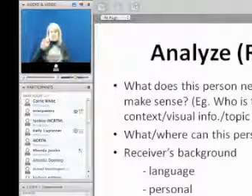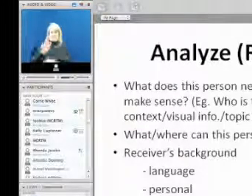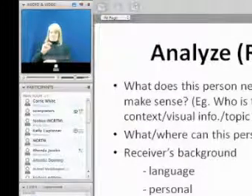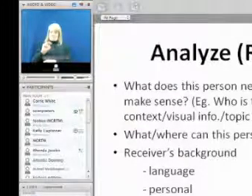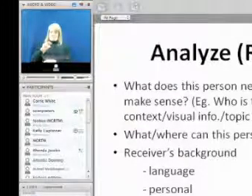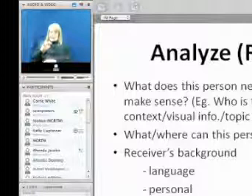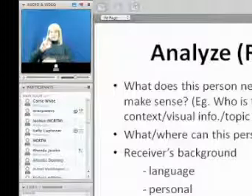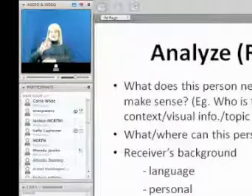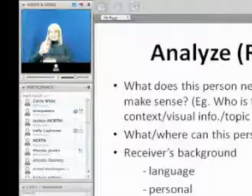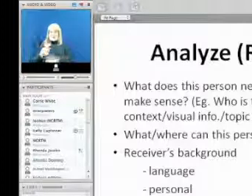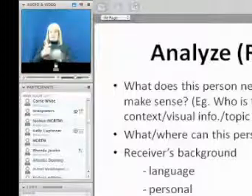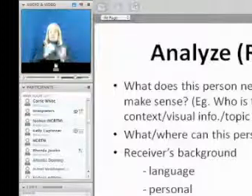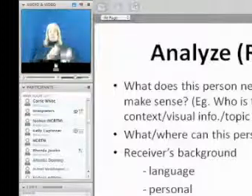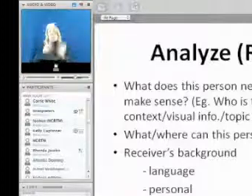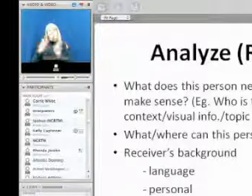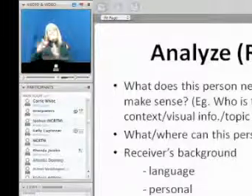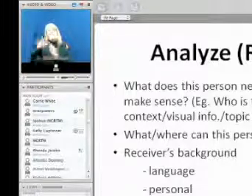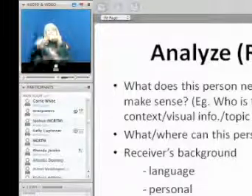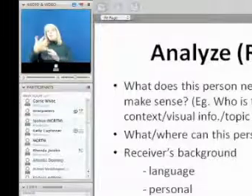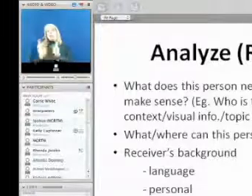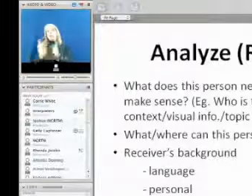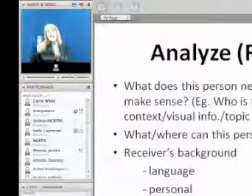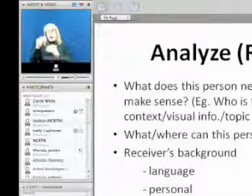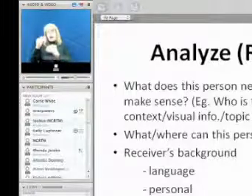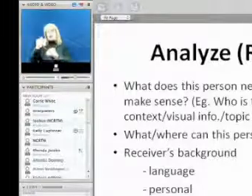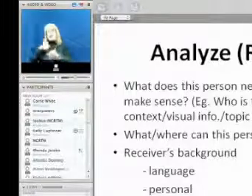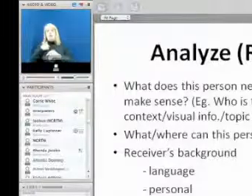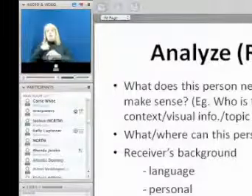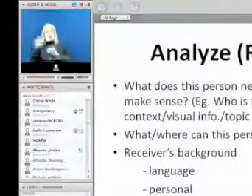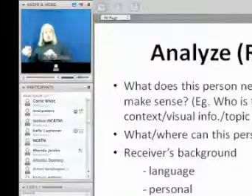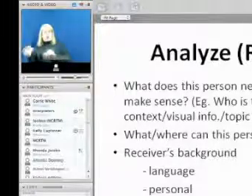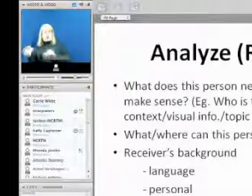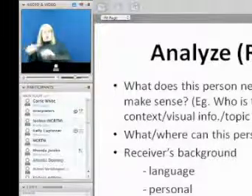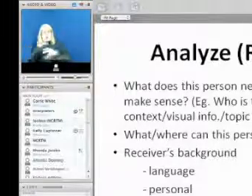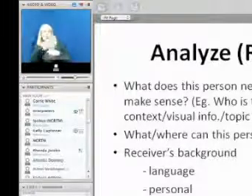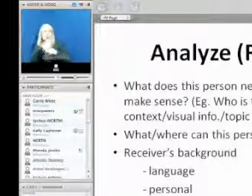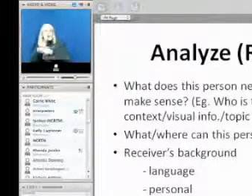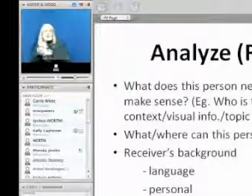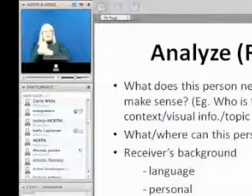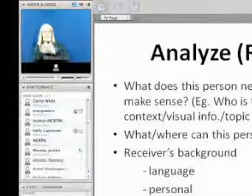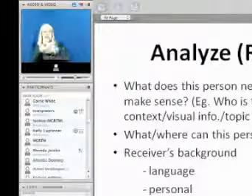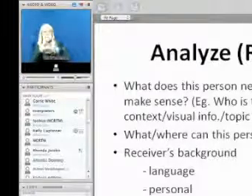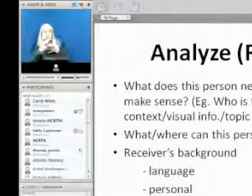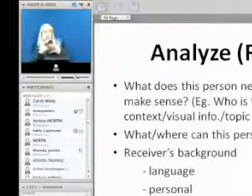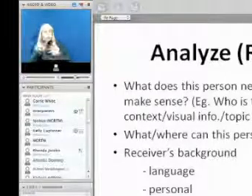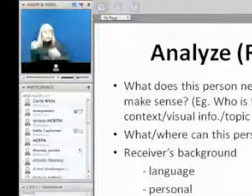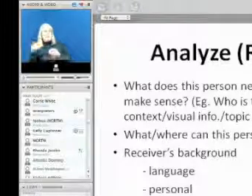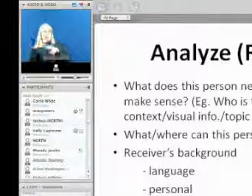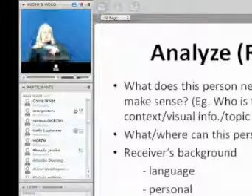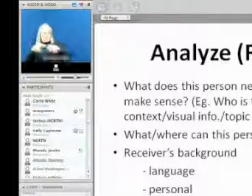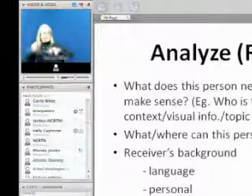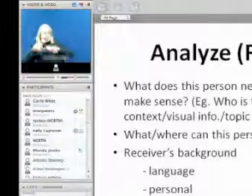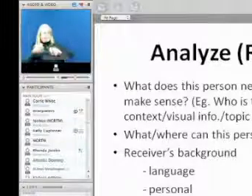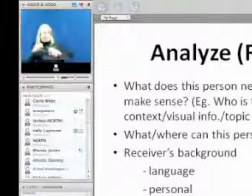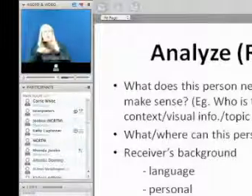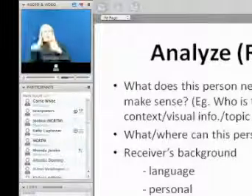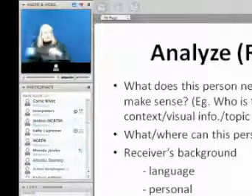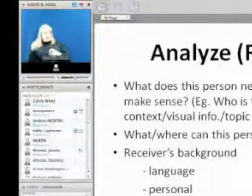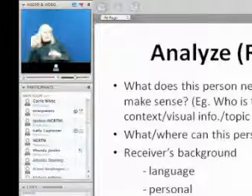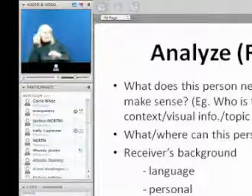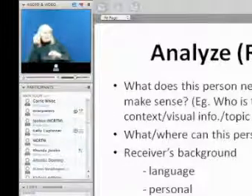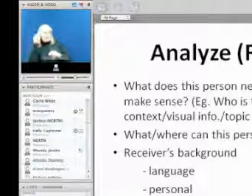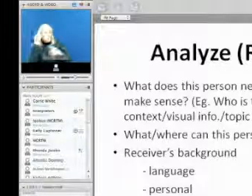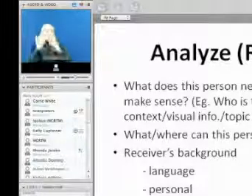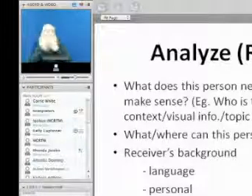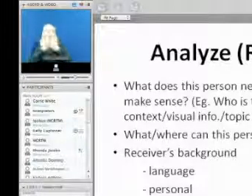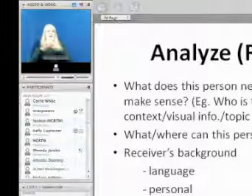In the fifth box, we're analyzing the receiver. So what does the person need to know in order to make this make sense? For